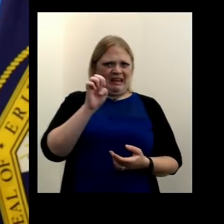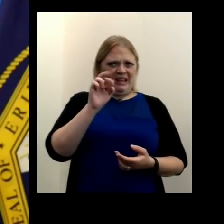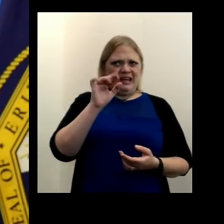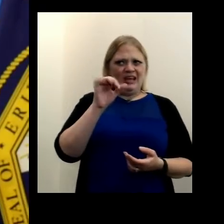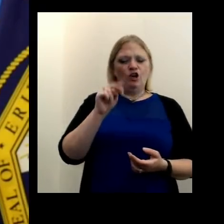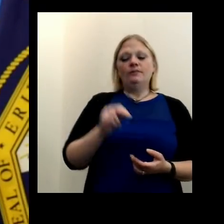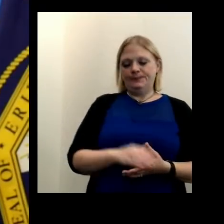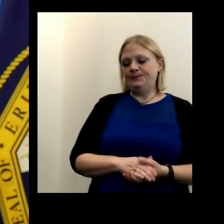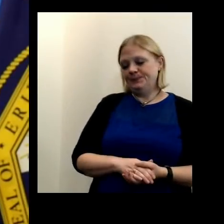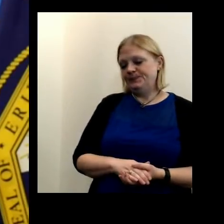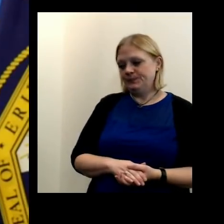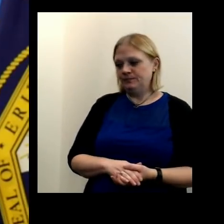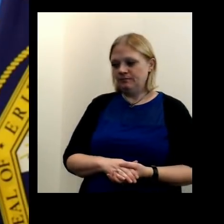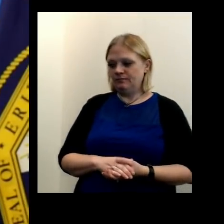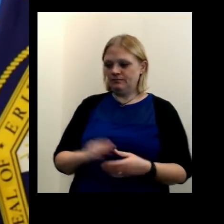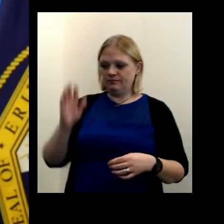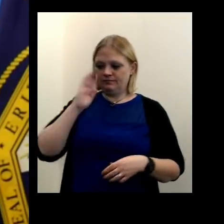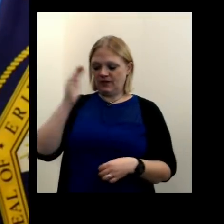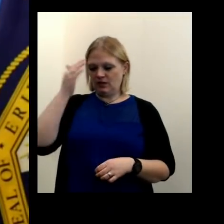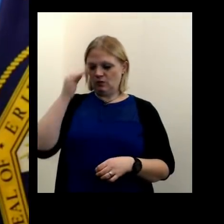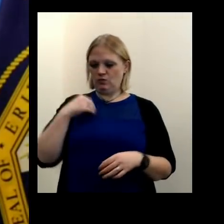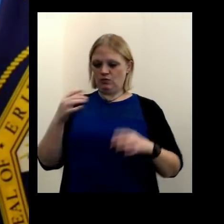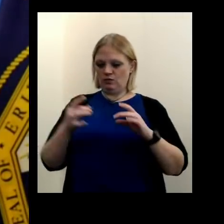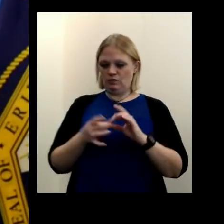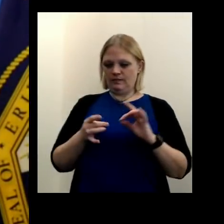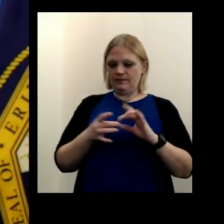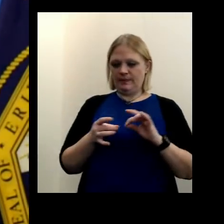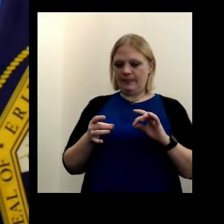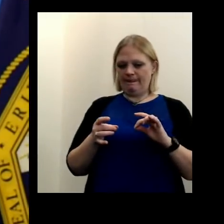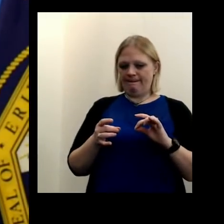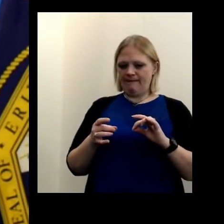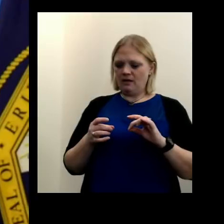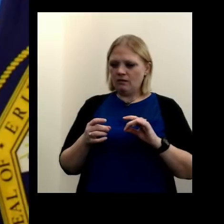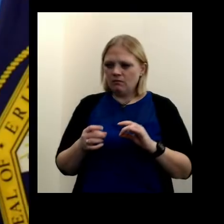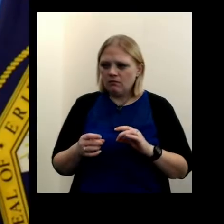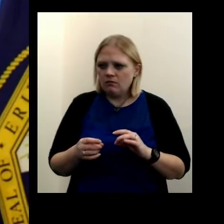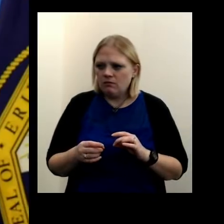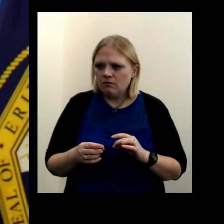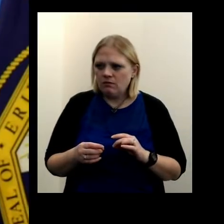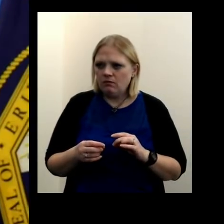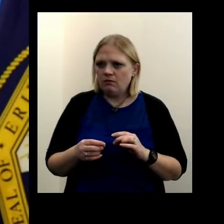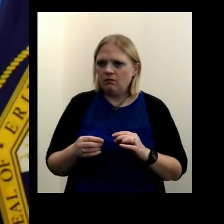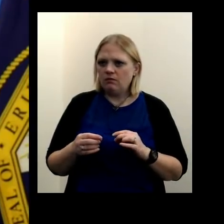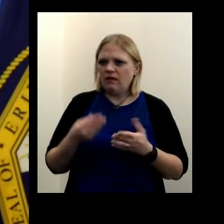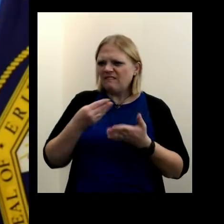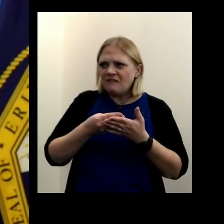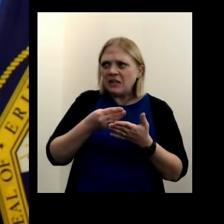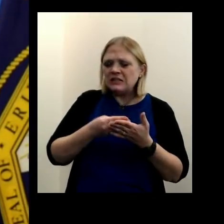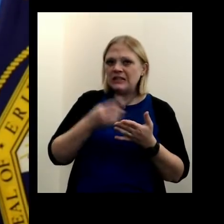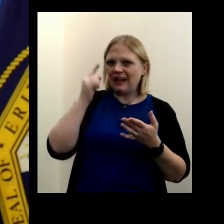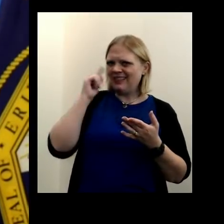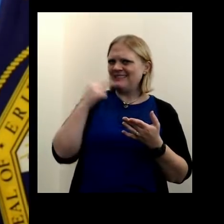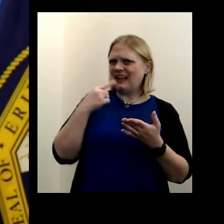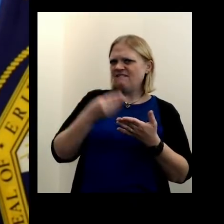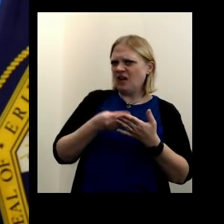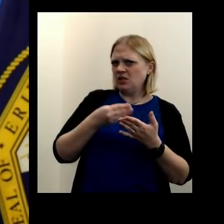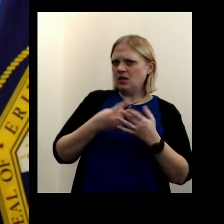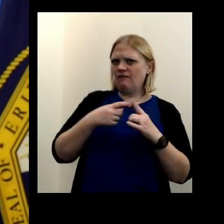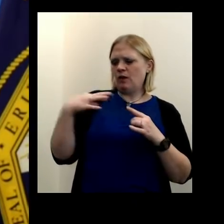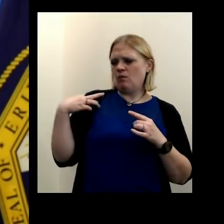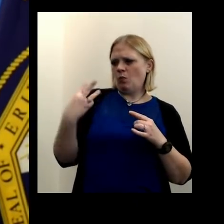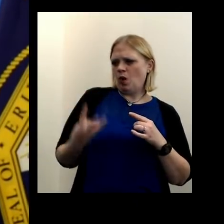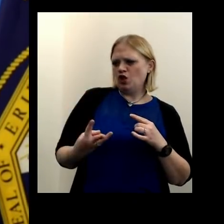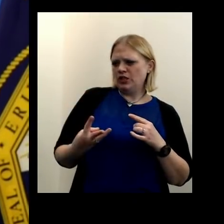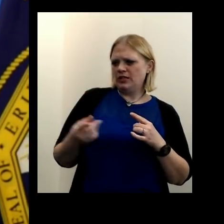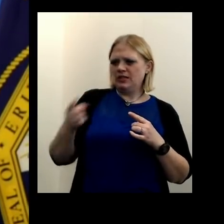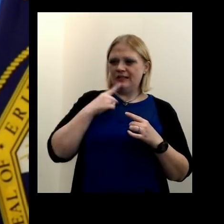Hi, Mark. I know you were mentioning the funding from Washington and that we're still waiting on that. Is there a plan to